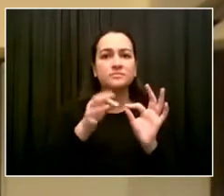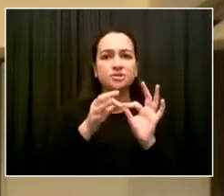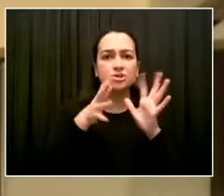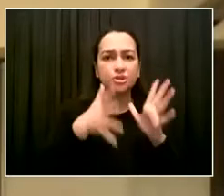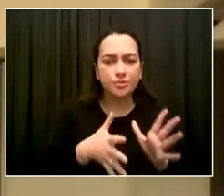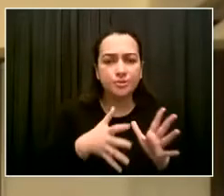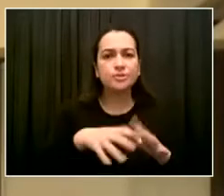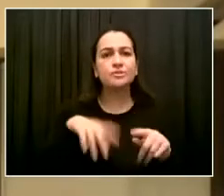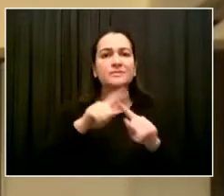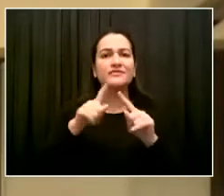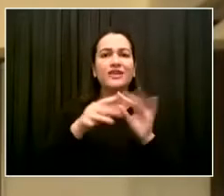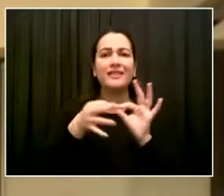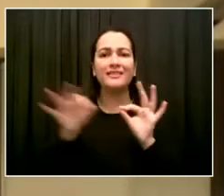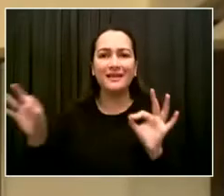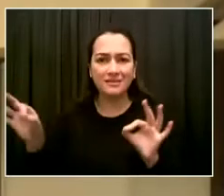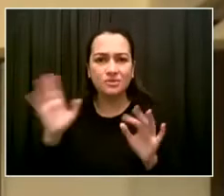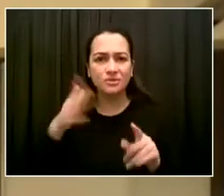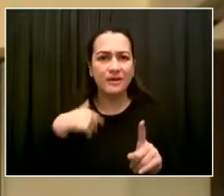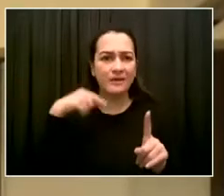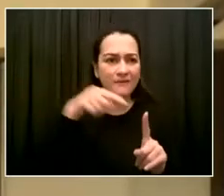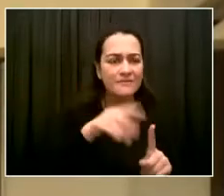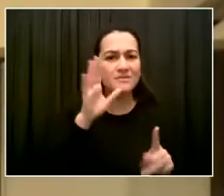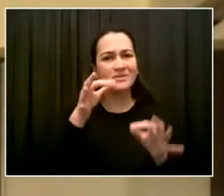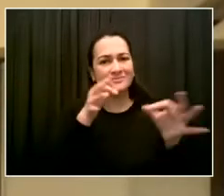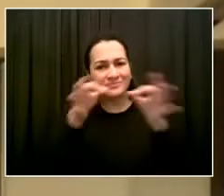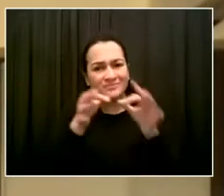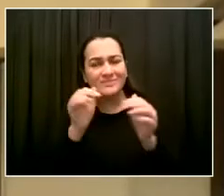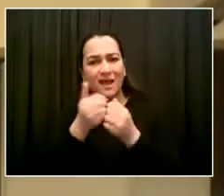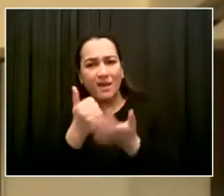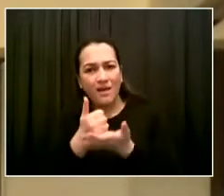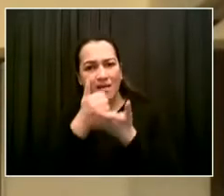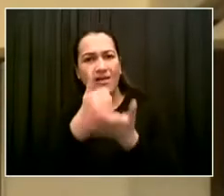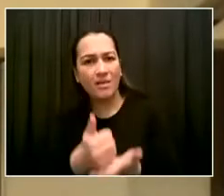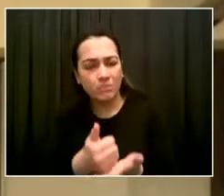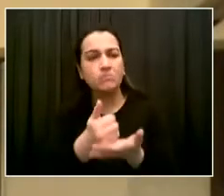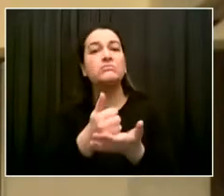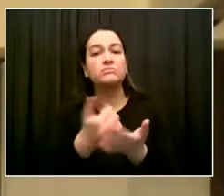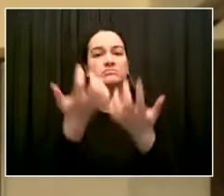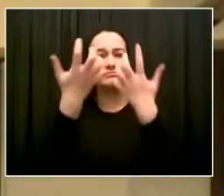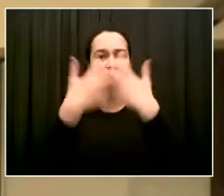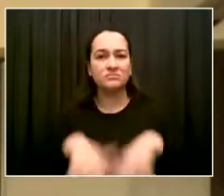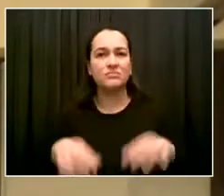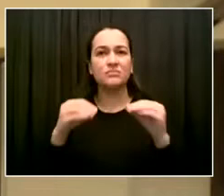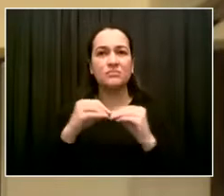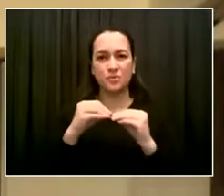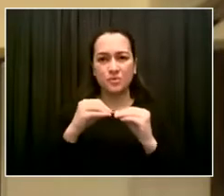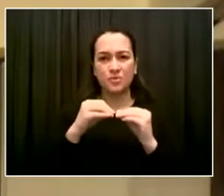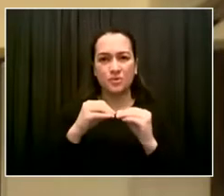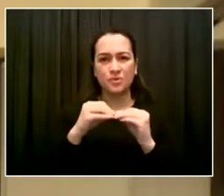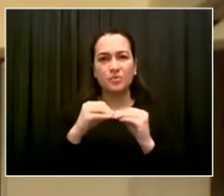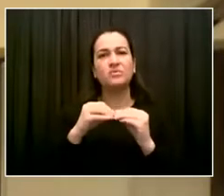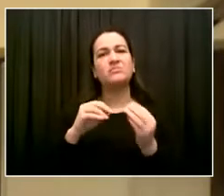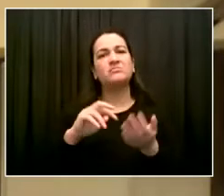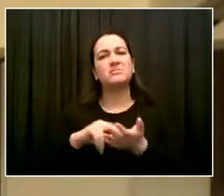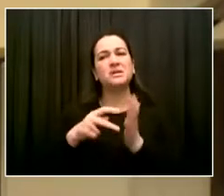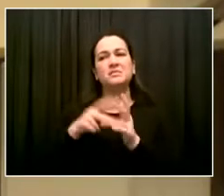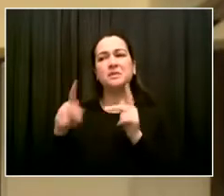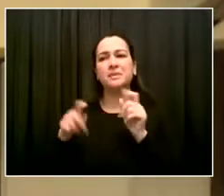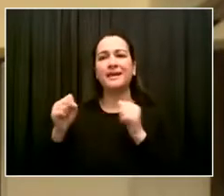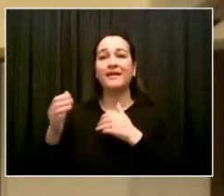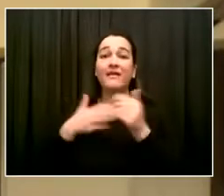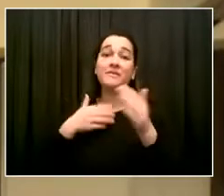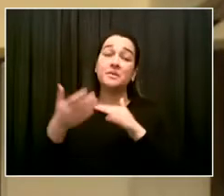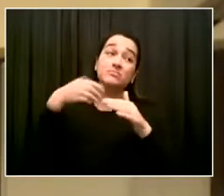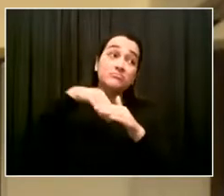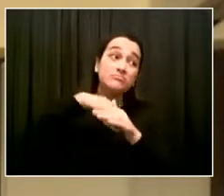Googlers who call New York home, let me thank you, Mr. Mayor, and your administration for your incredible work in the pandemic. Google's proud to be doing our